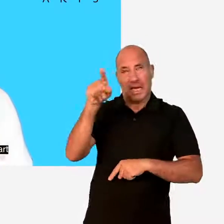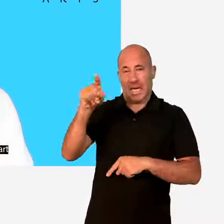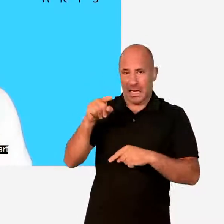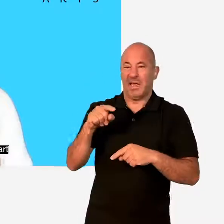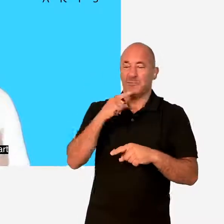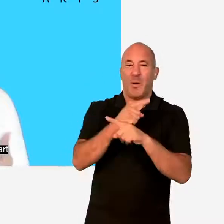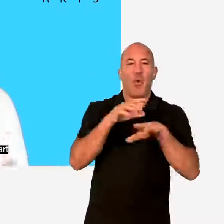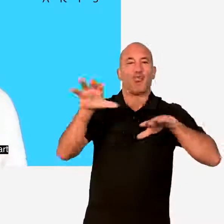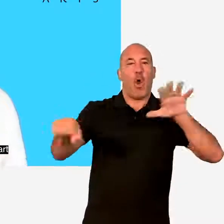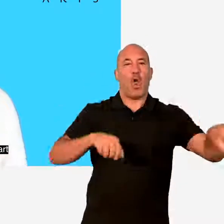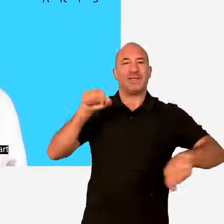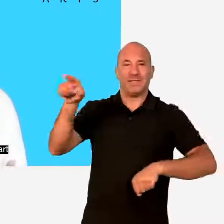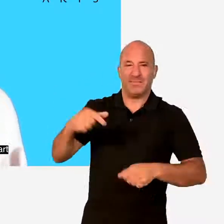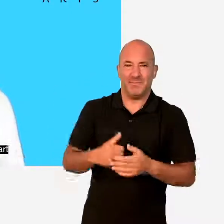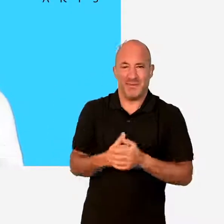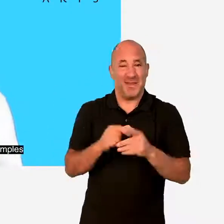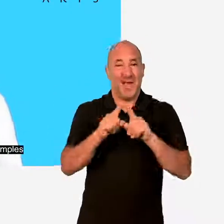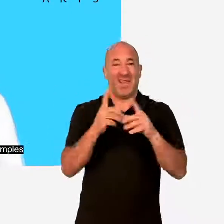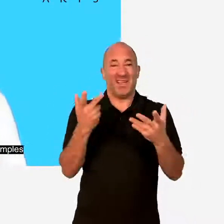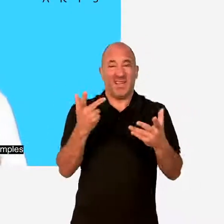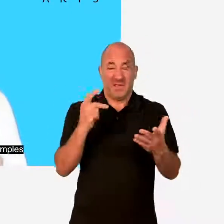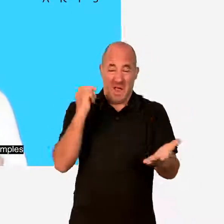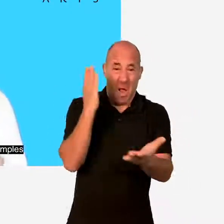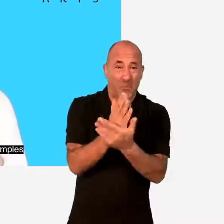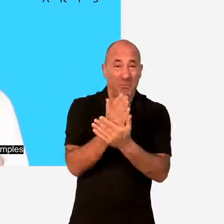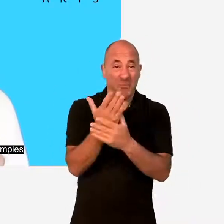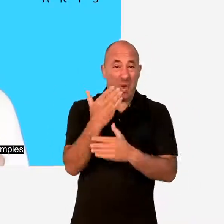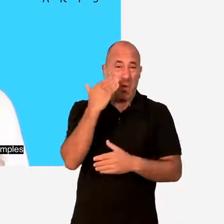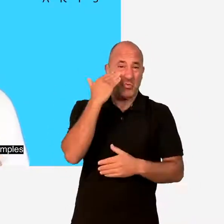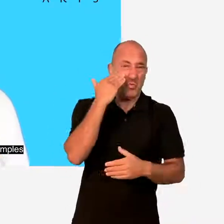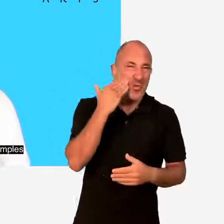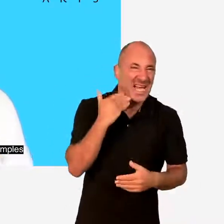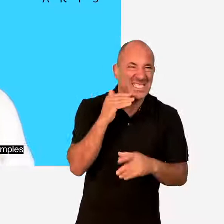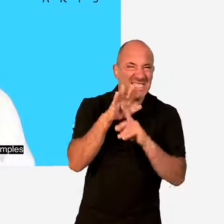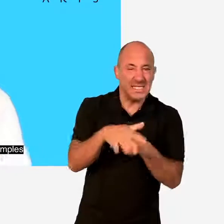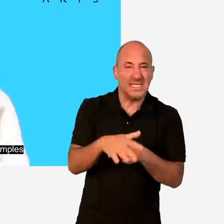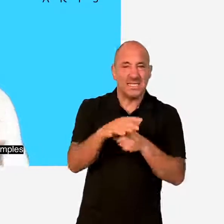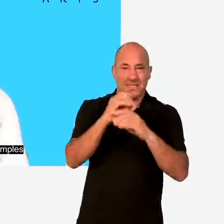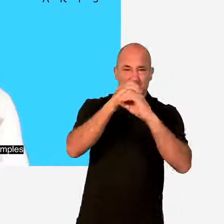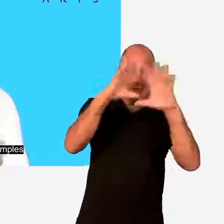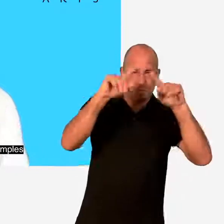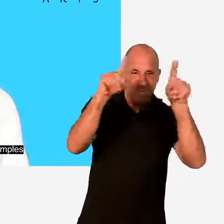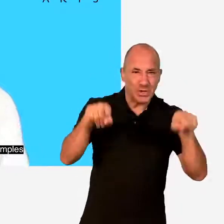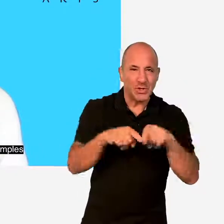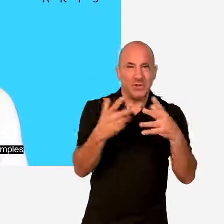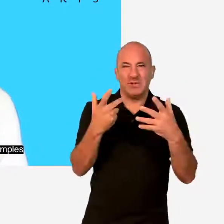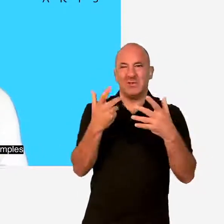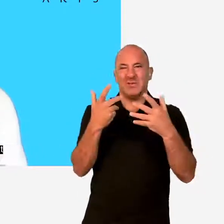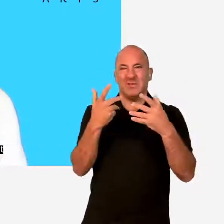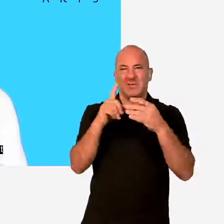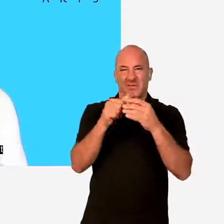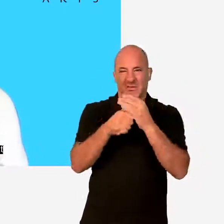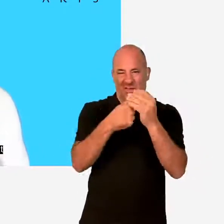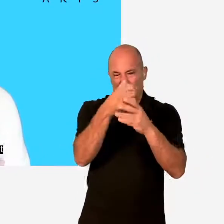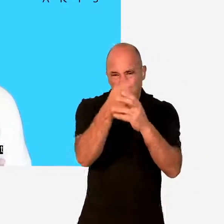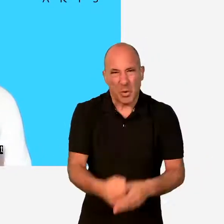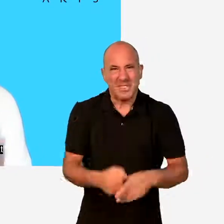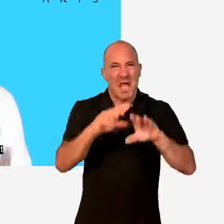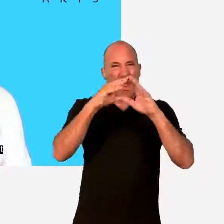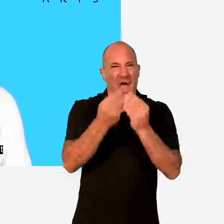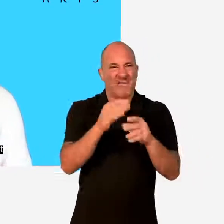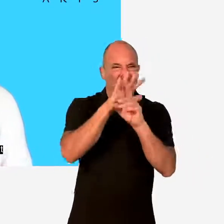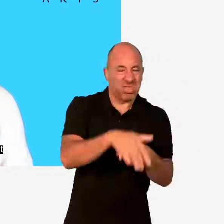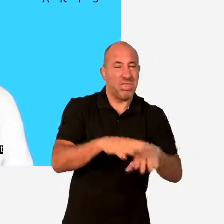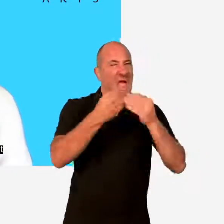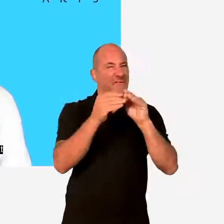to traditionalist notions of fine art that include like undeniable concrete examples of